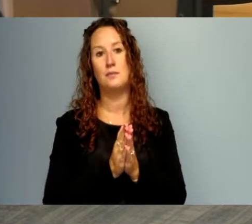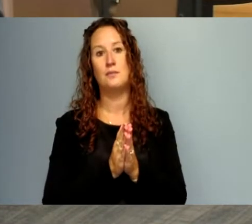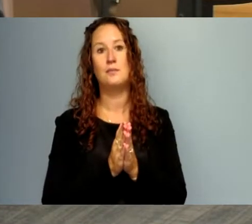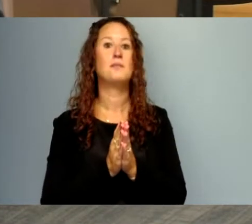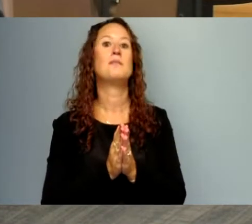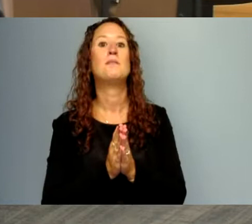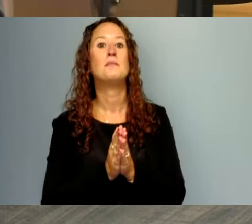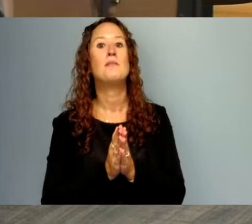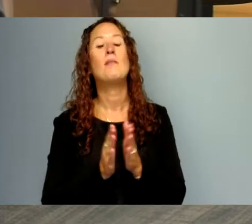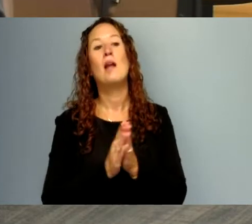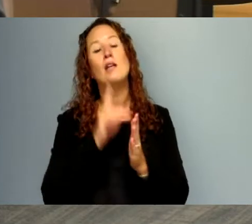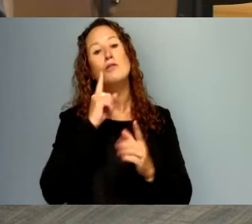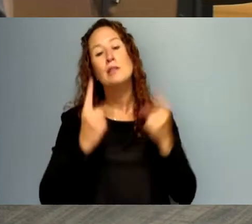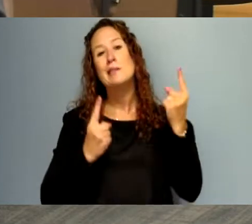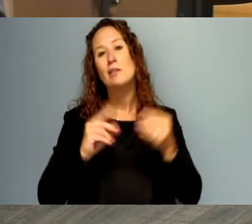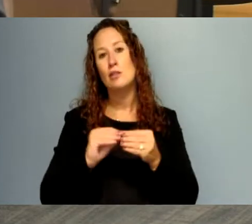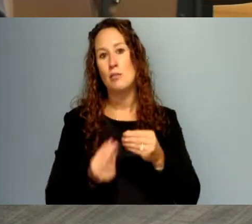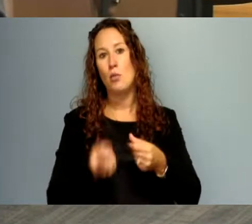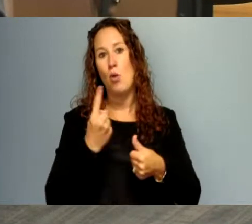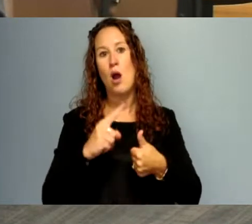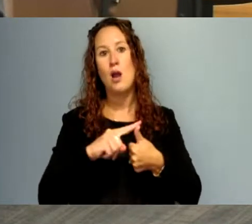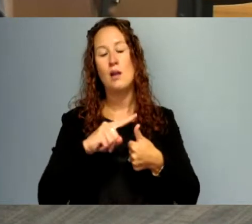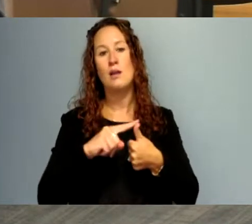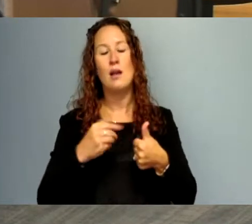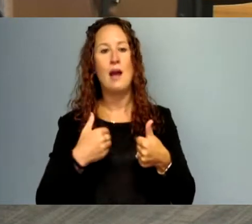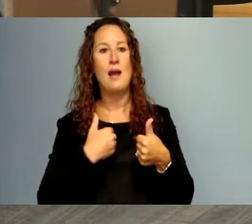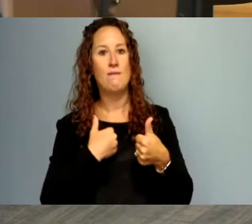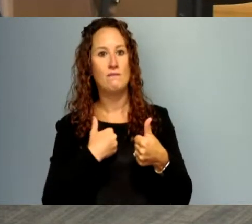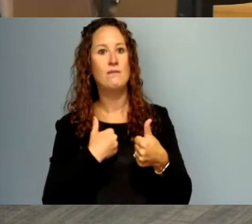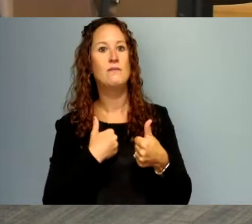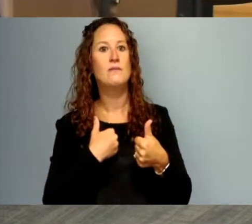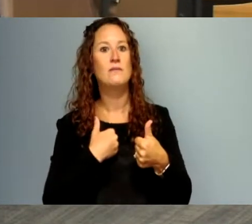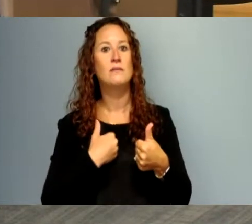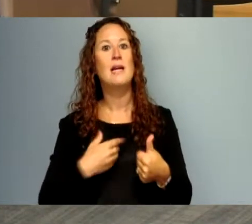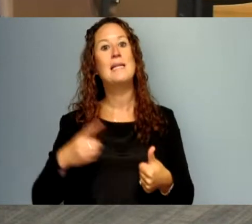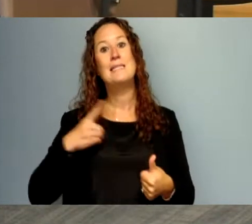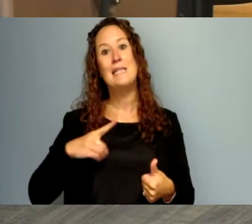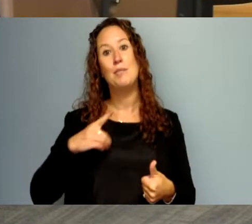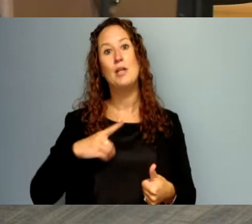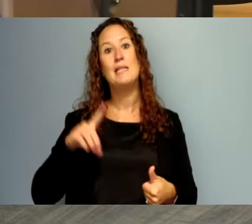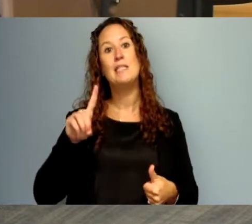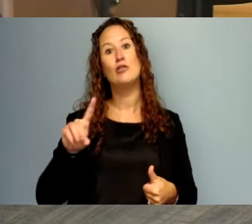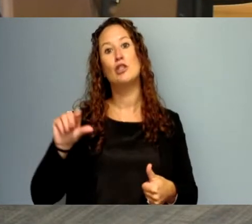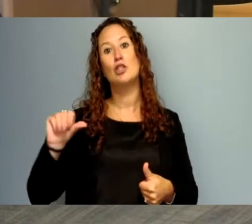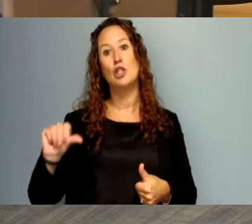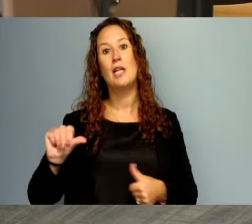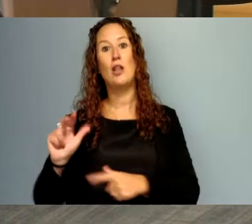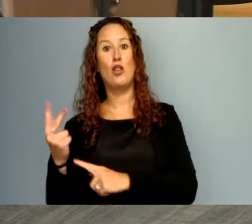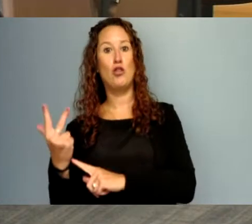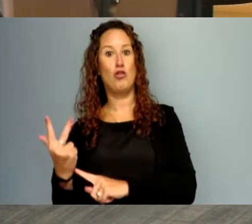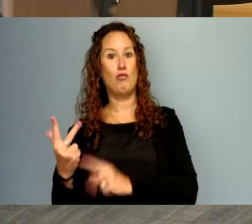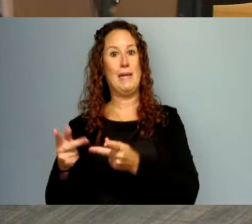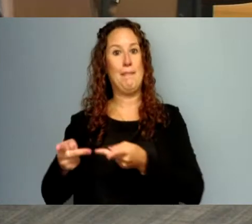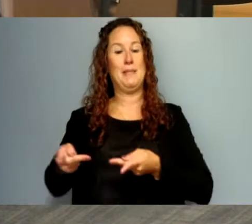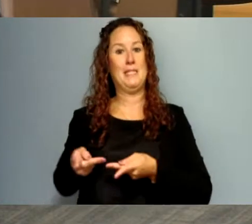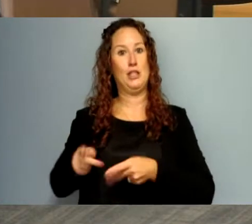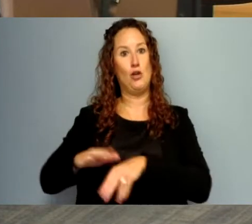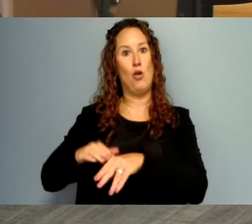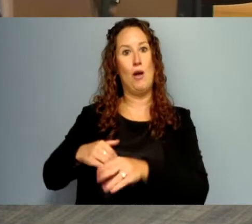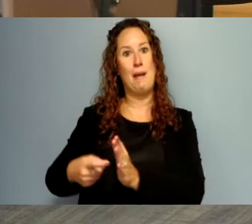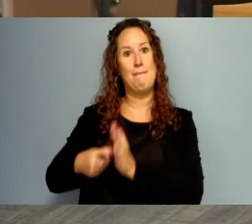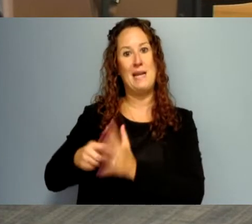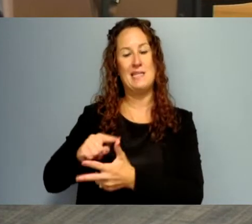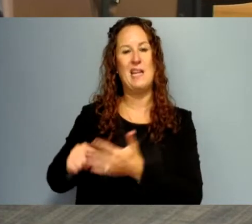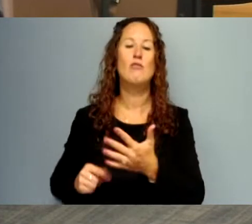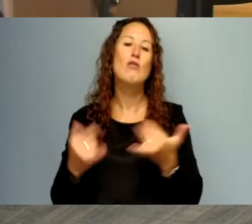your consideration, number one, is that I have a Deputy District Attorney 3 position currently on my manning table. I think I have a couple,